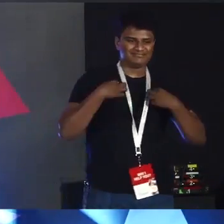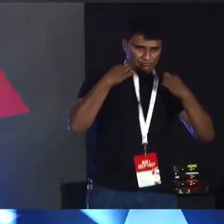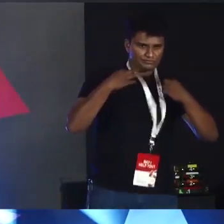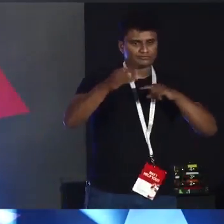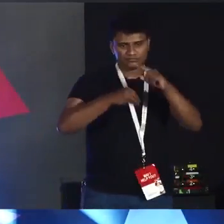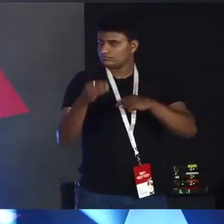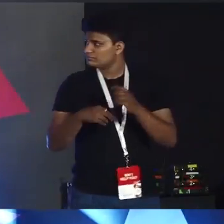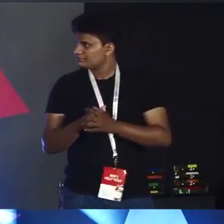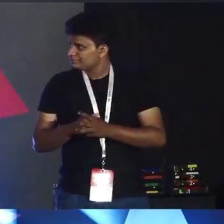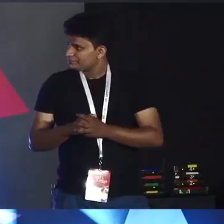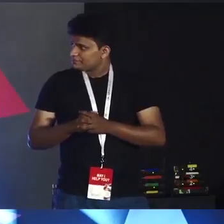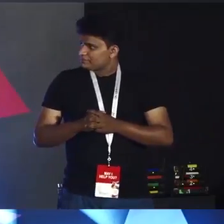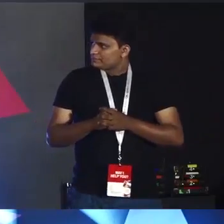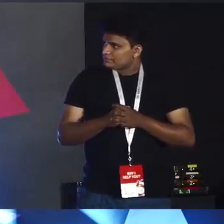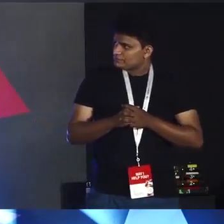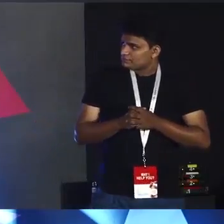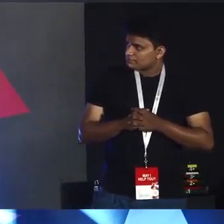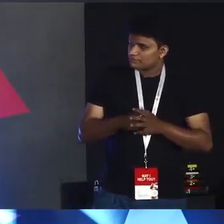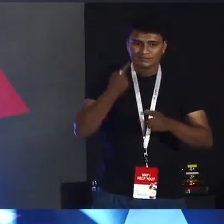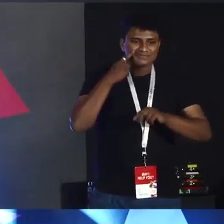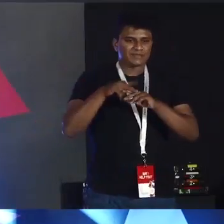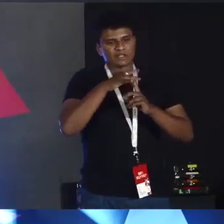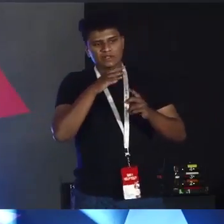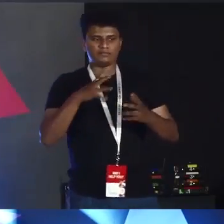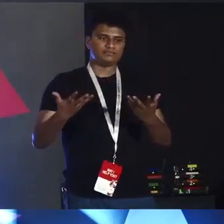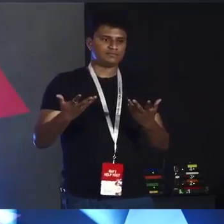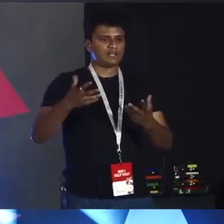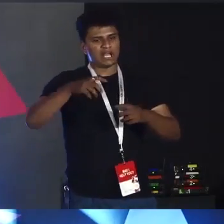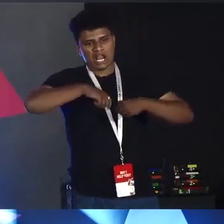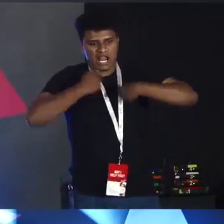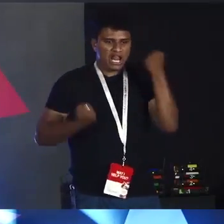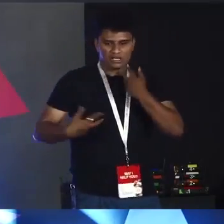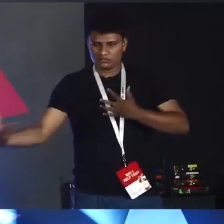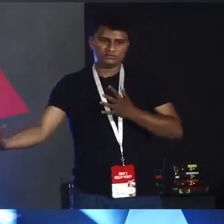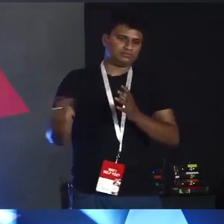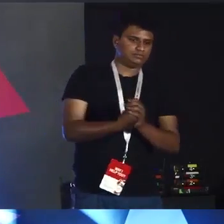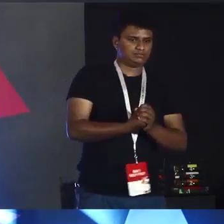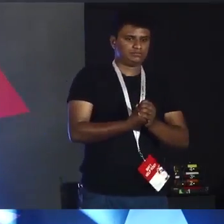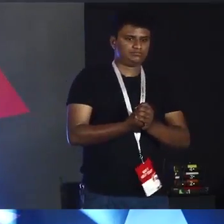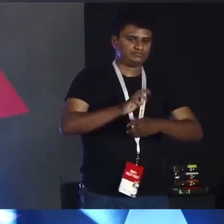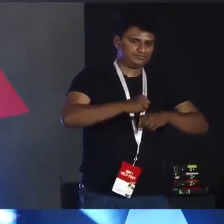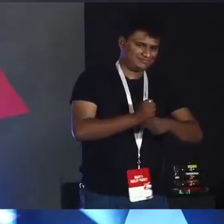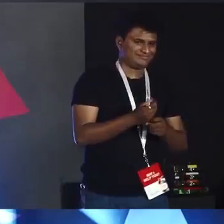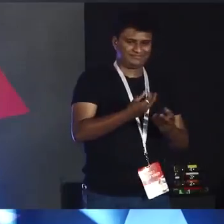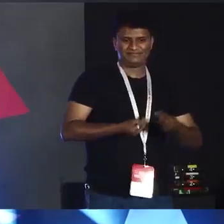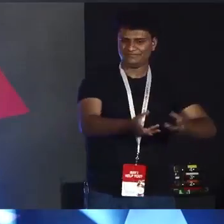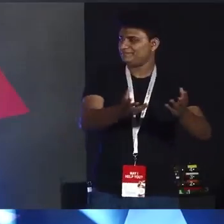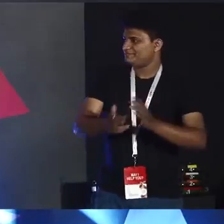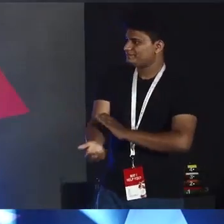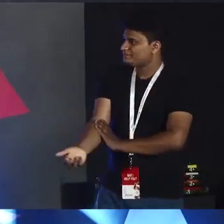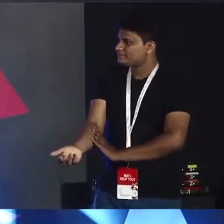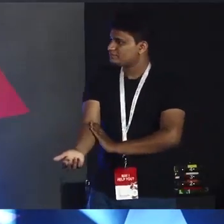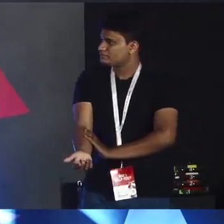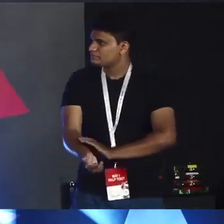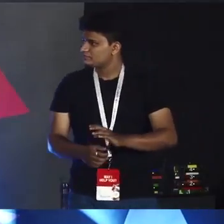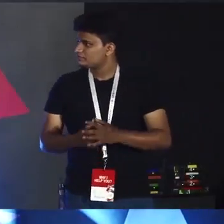It's a reusable, recyclable, but the fact remains that we are very small in terms of, you know, we have done few million pads, and million is not a big number